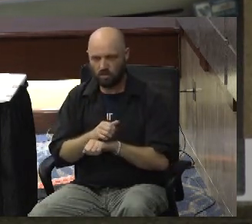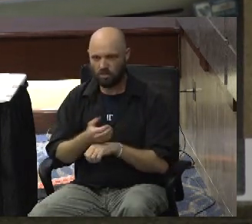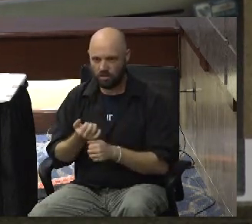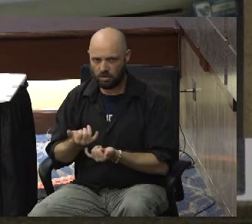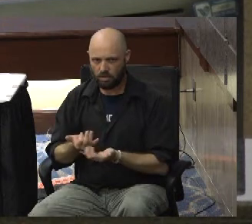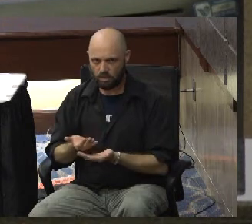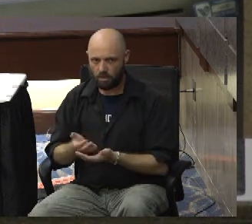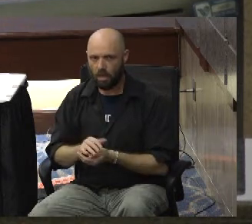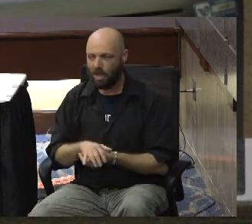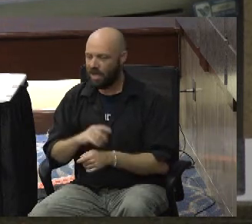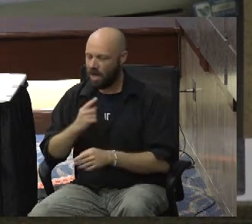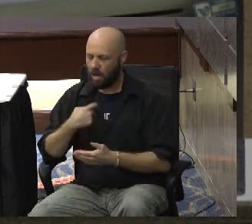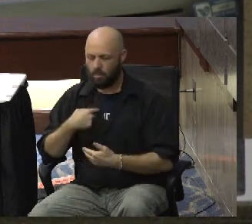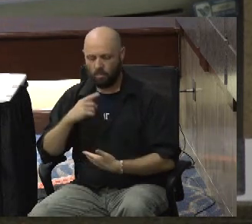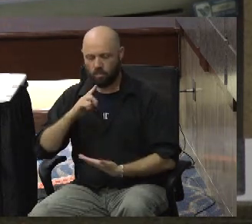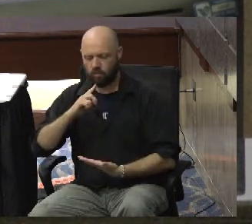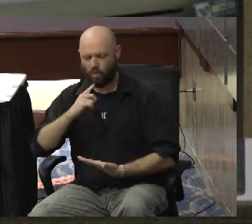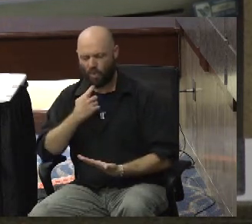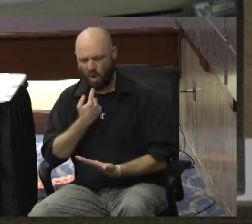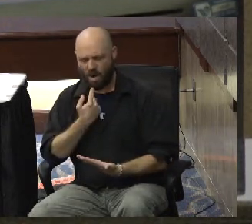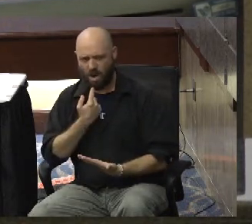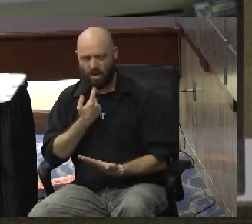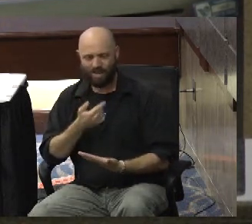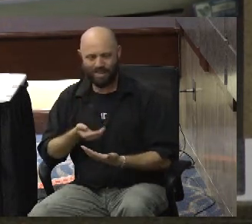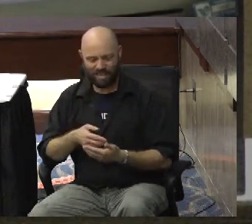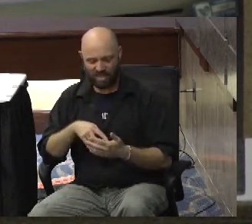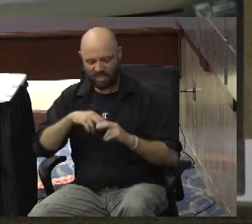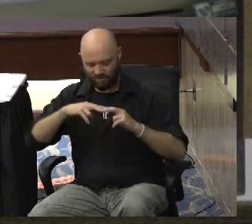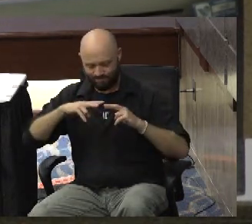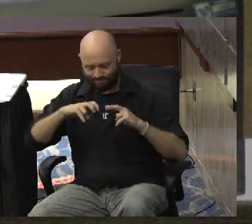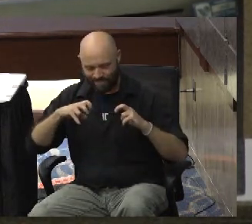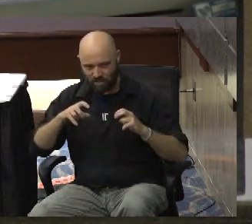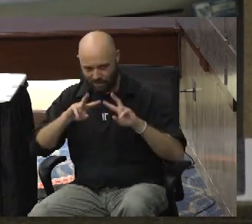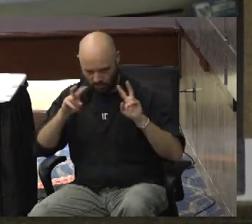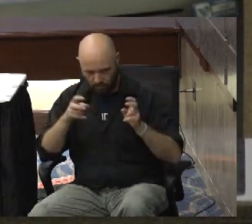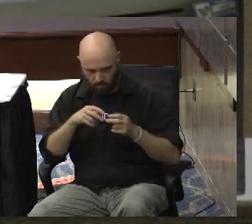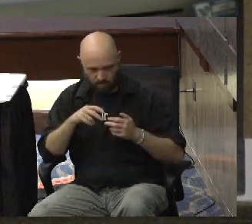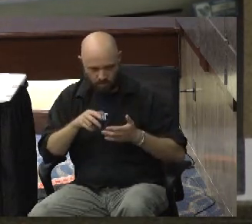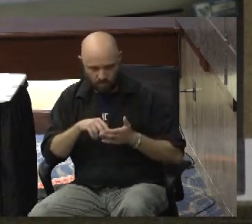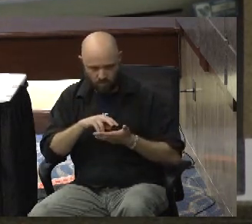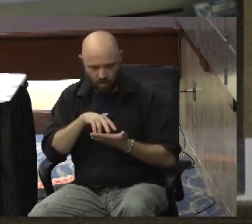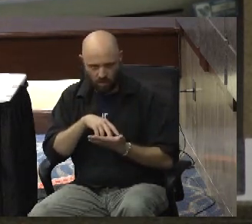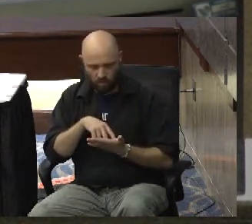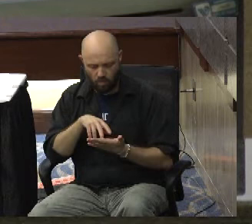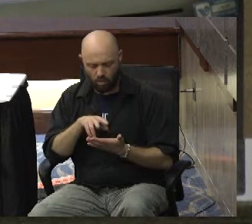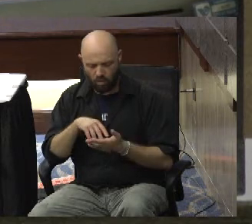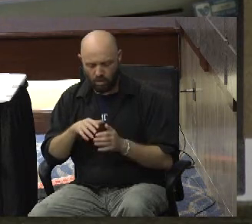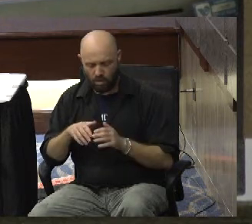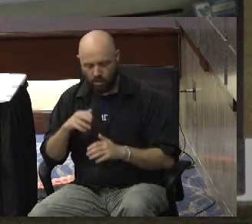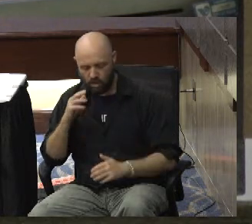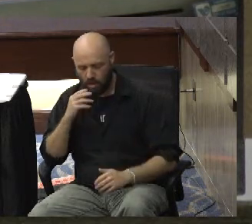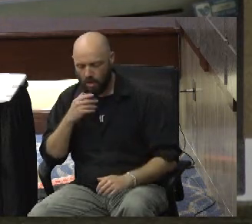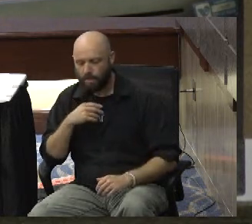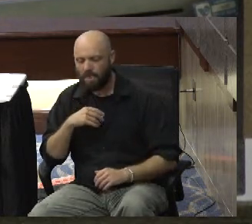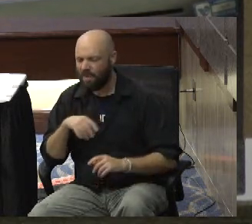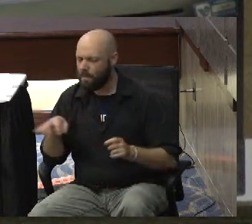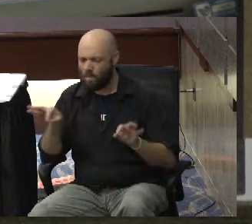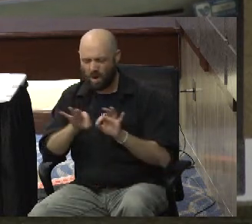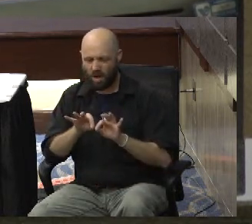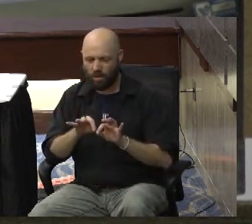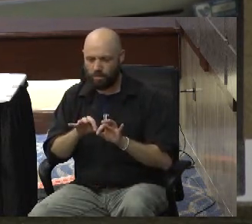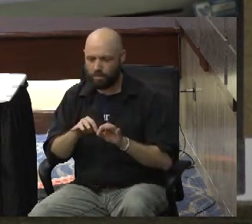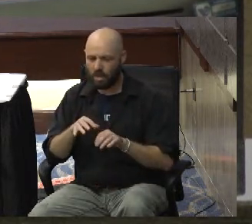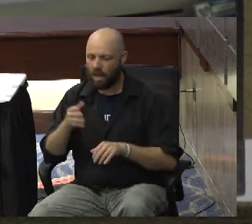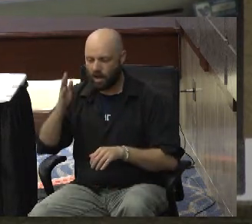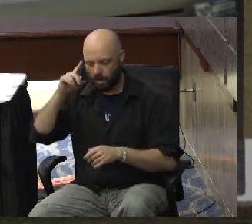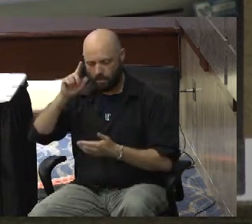with great seriousness that I examined this issue, but think that it's really important that I think that a vote for